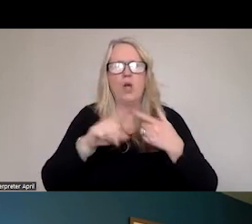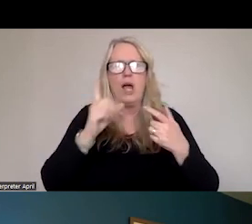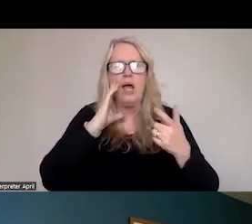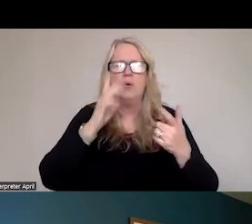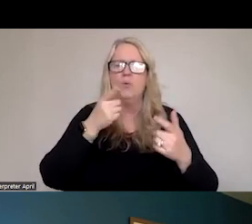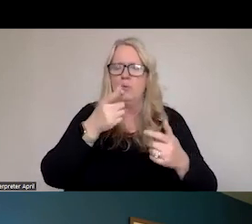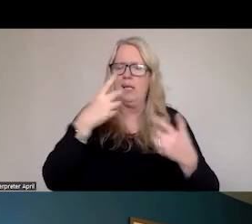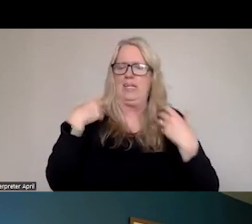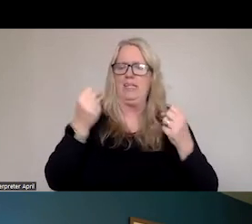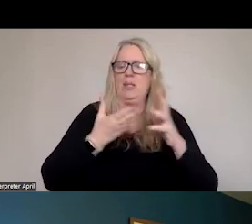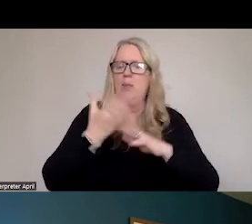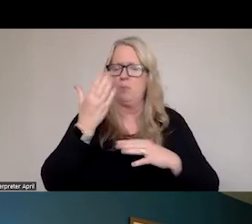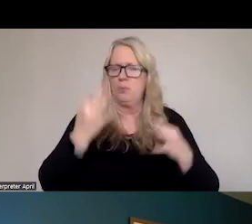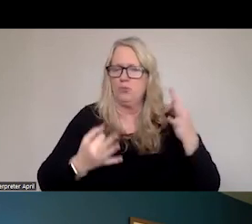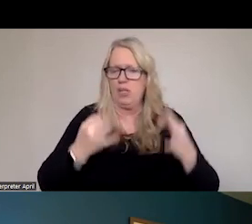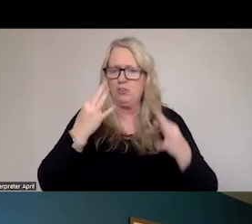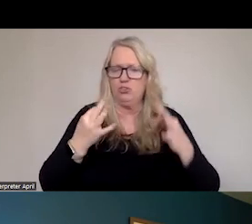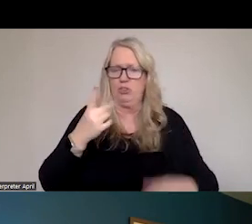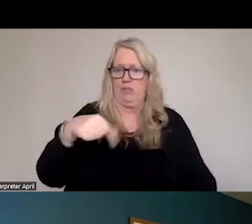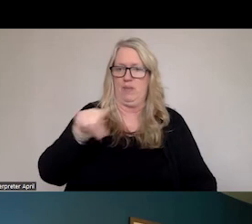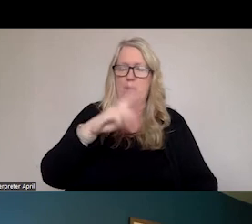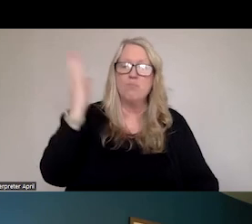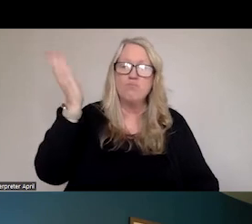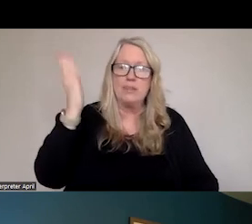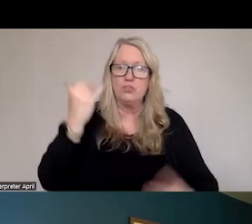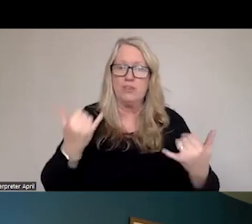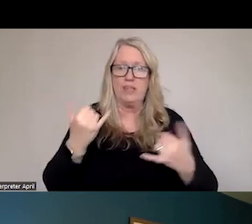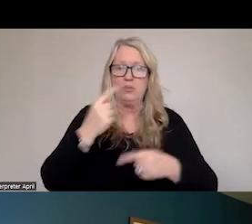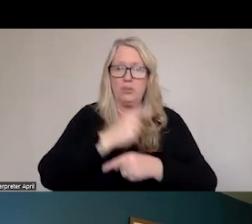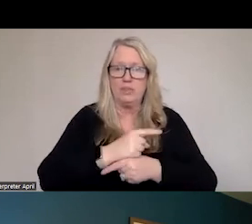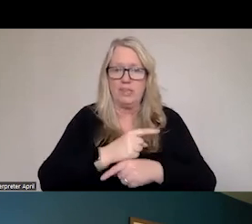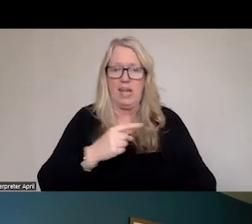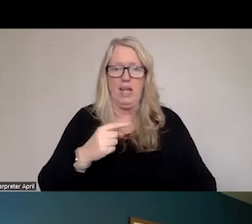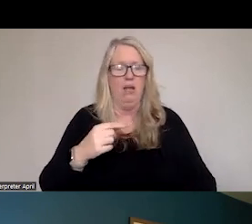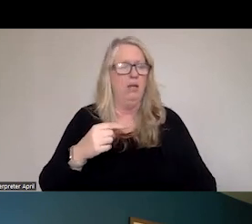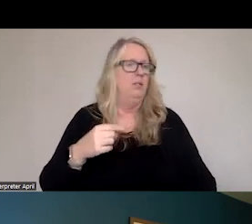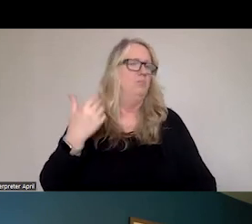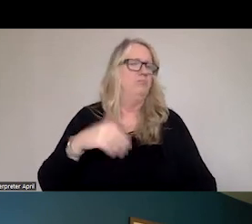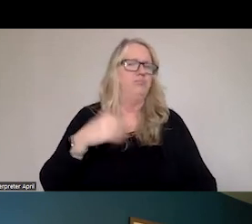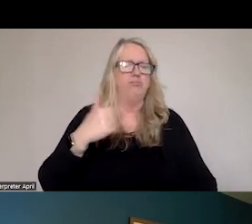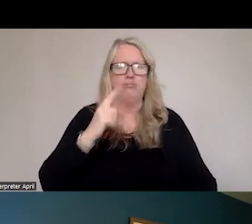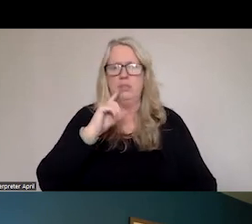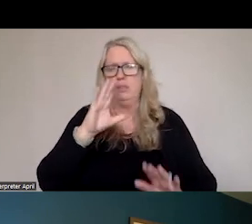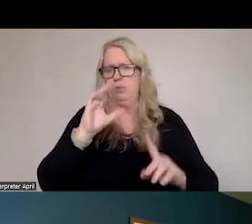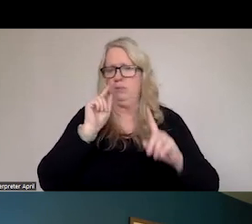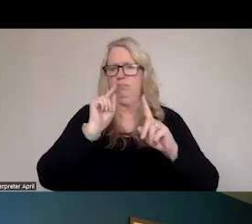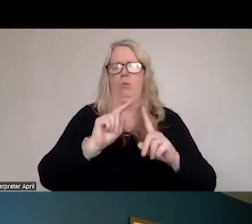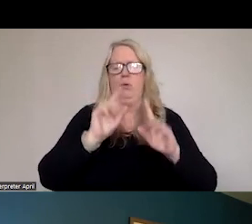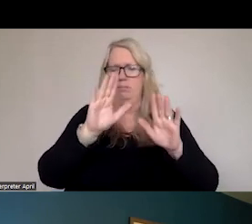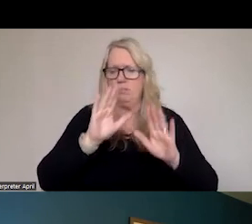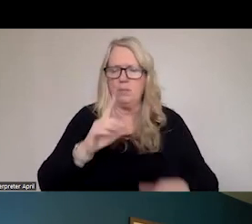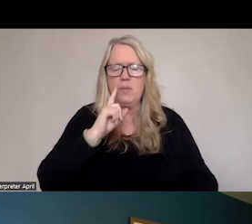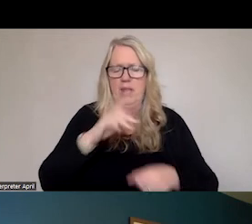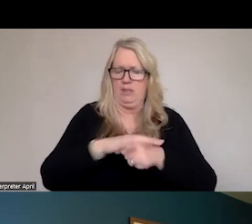Healing Through Justice. I think the presentation that you did today was so on point for what needs to be happening locally